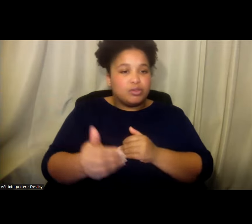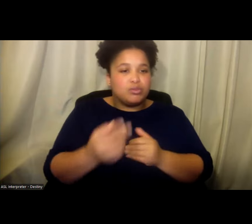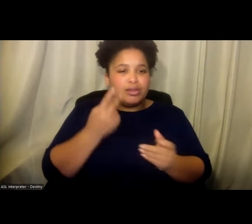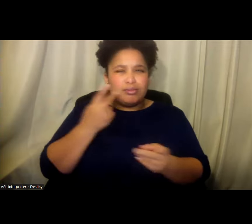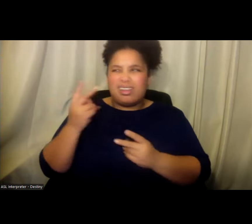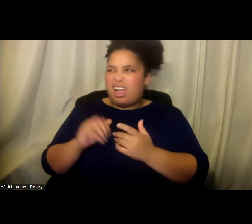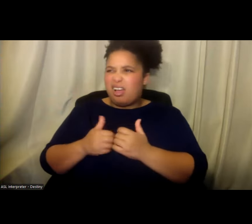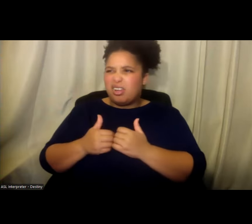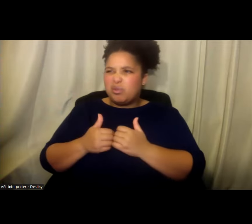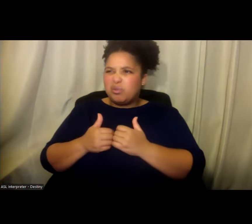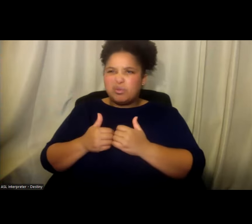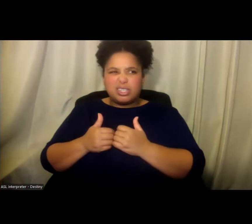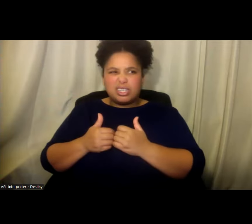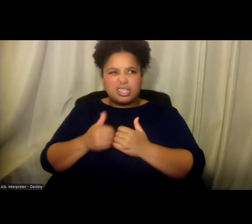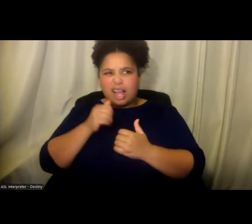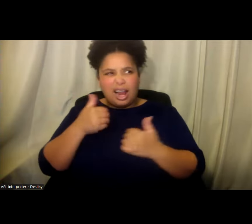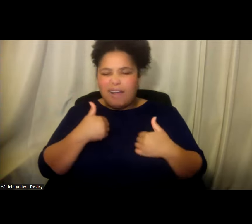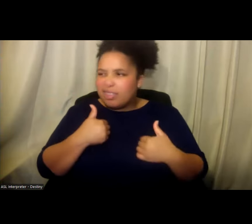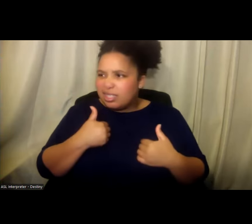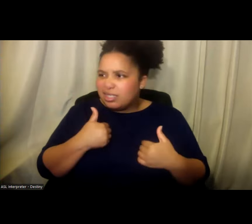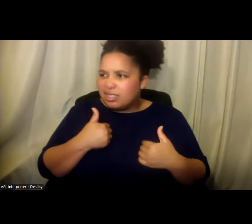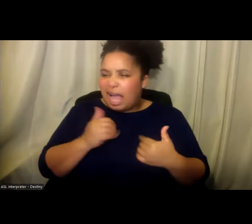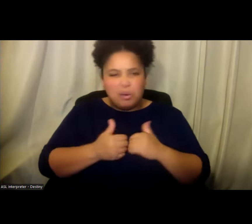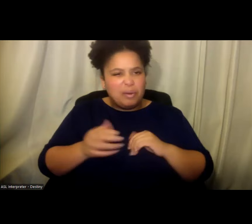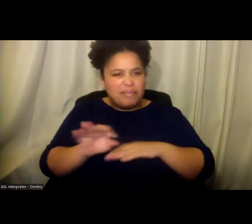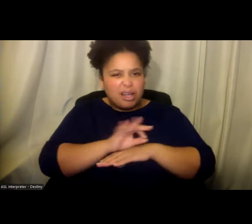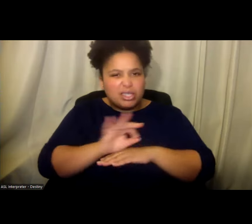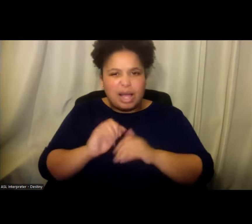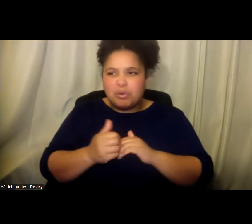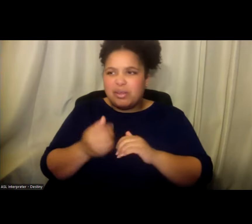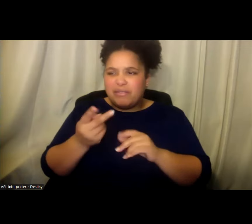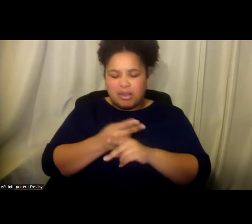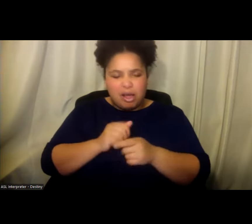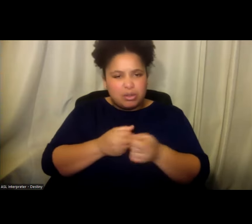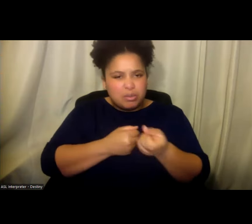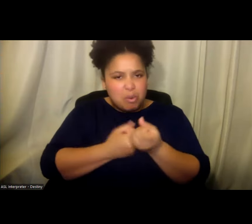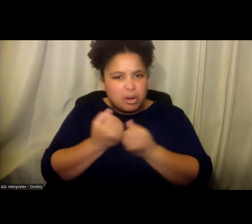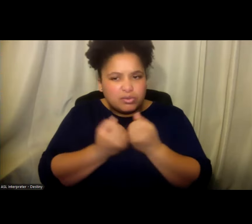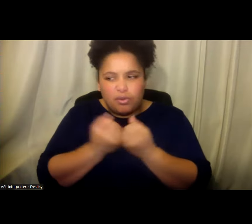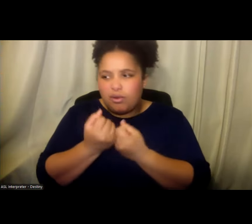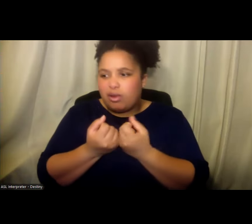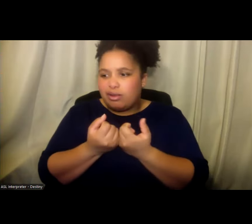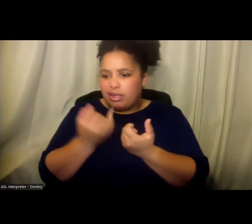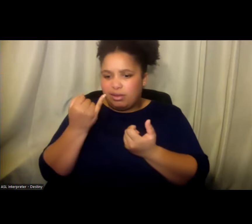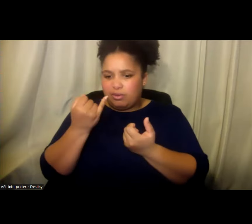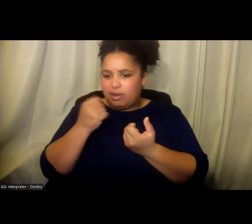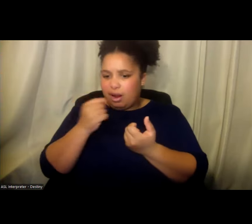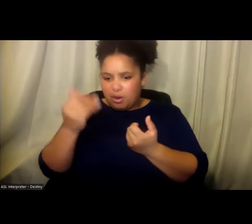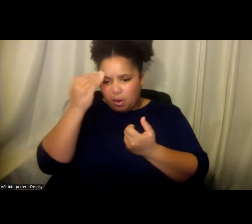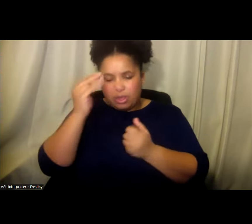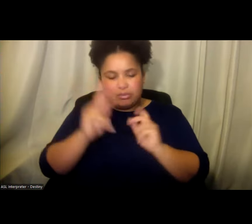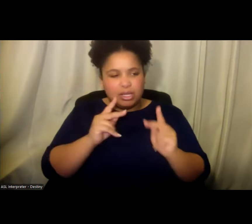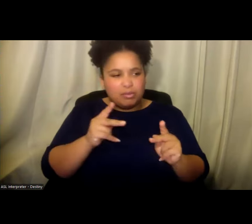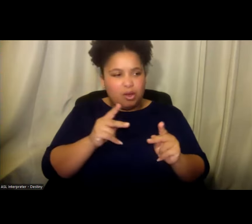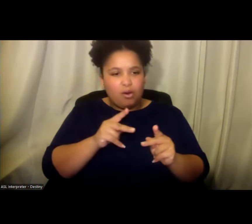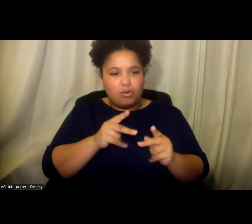ever do without this? Like, how did we ever figure out how to support one another without knowing that there's individuals who are